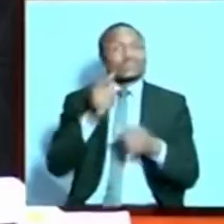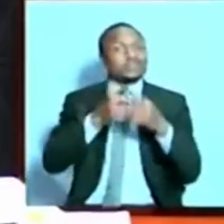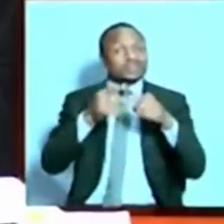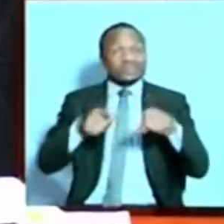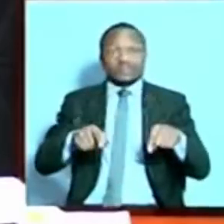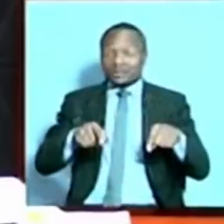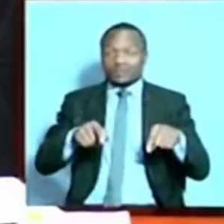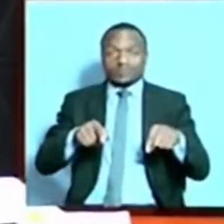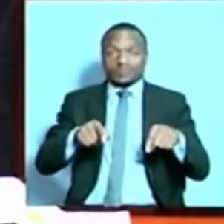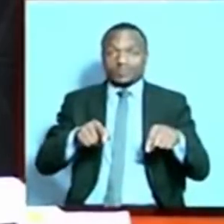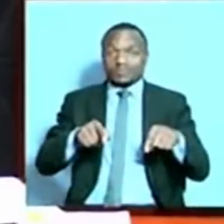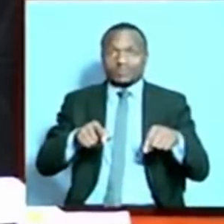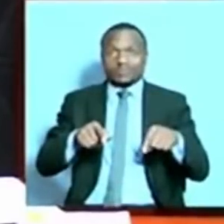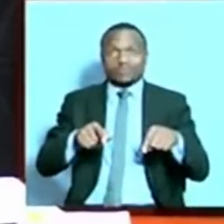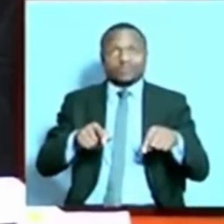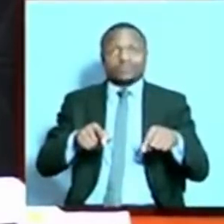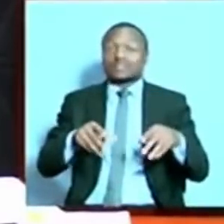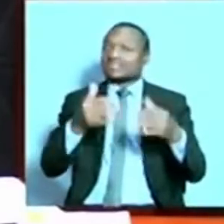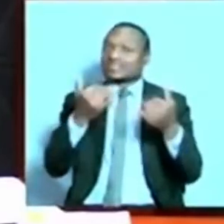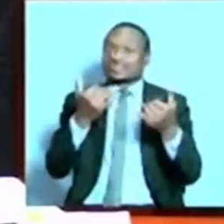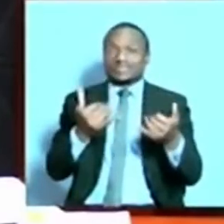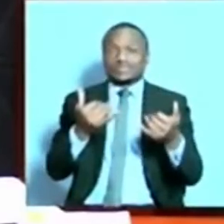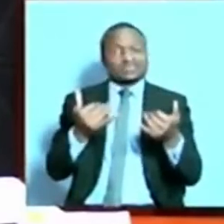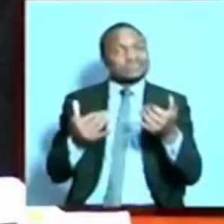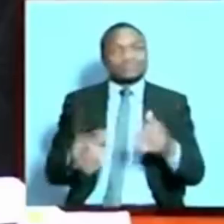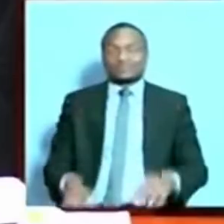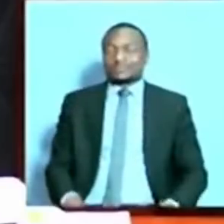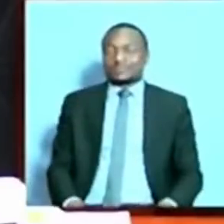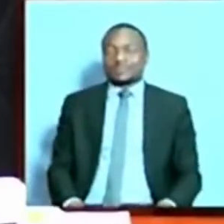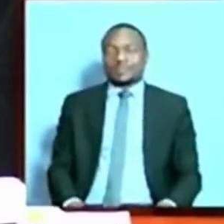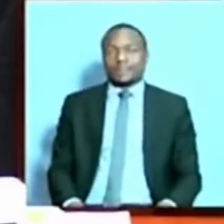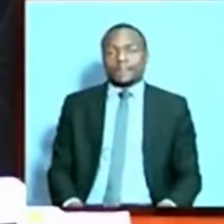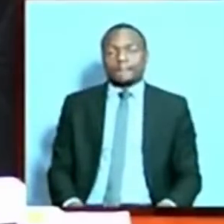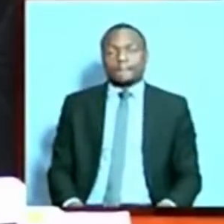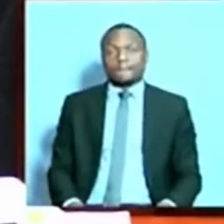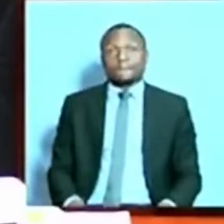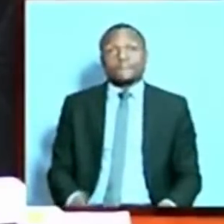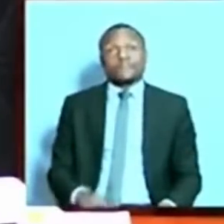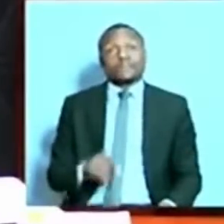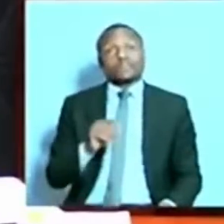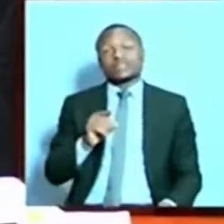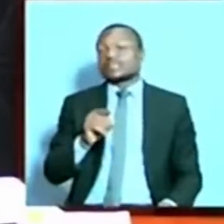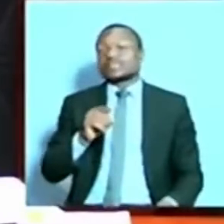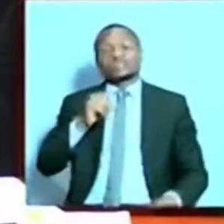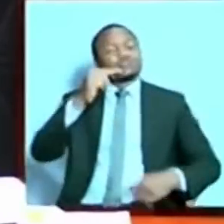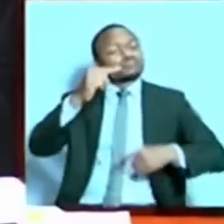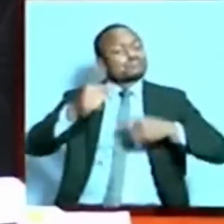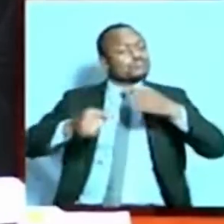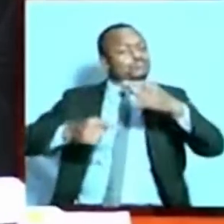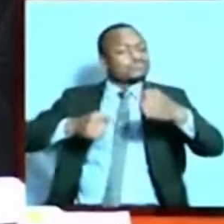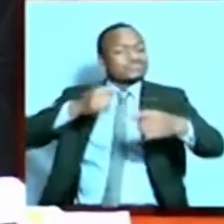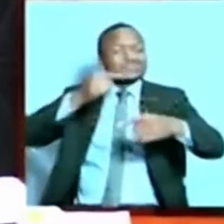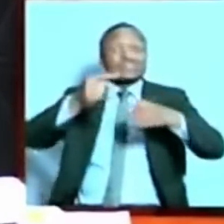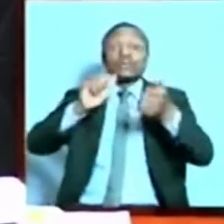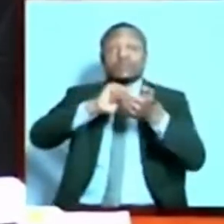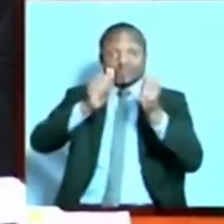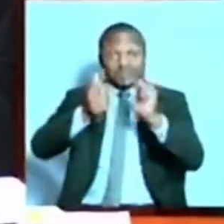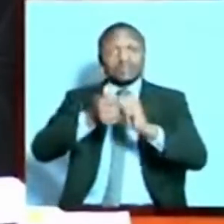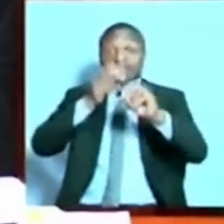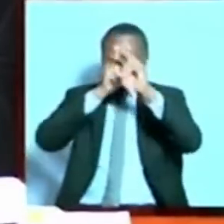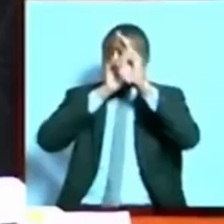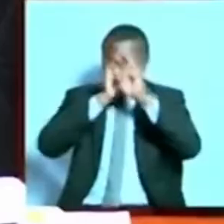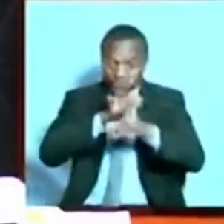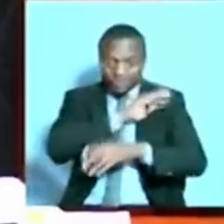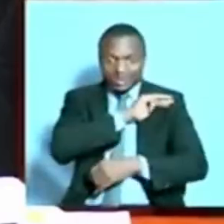within 24 hours. It sounds to be an ongoing problem. So the